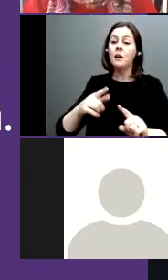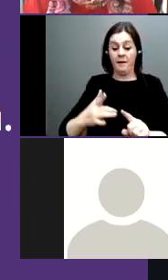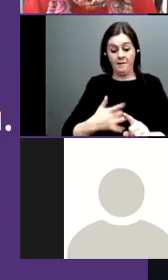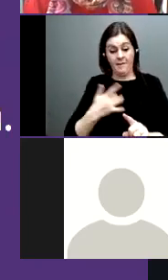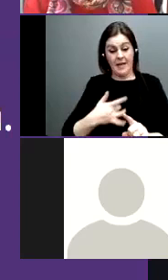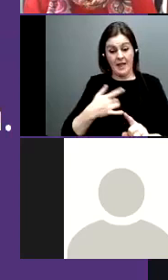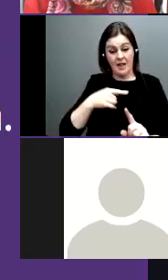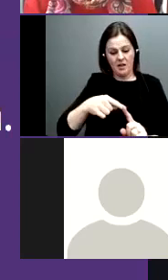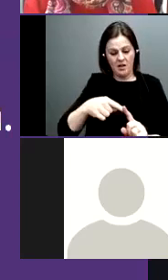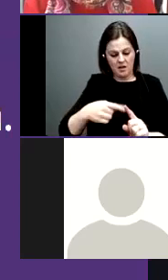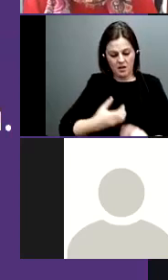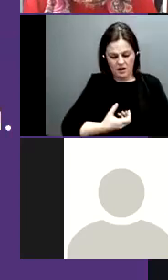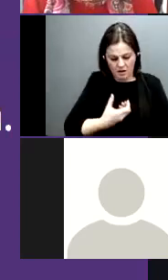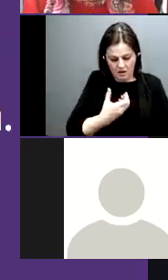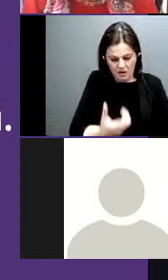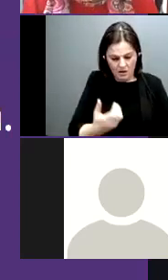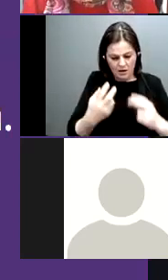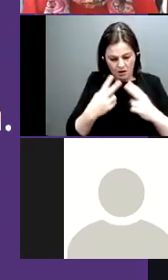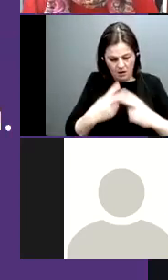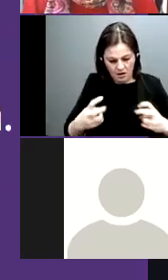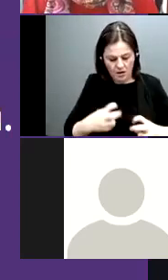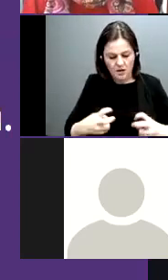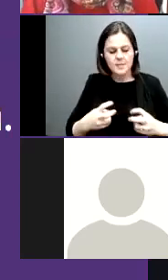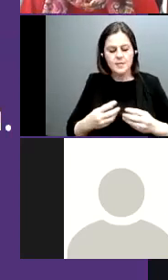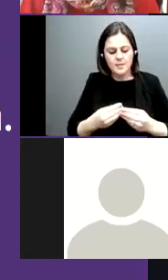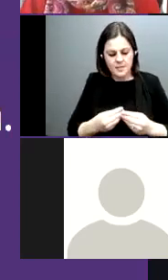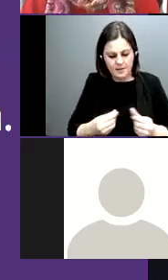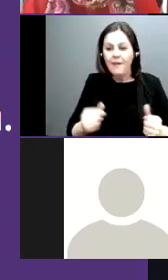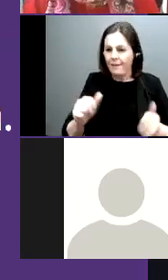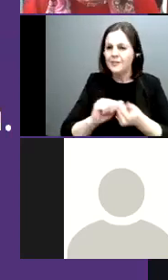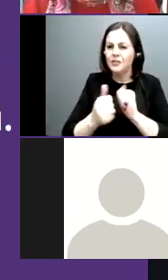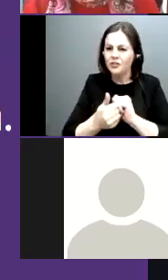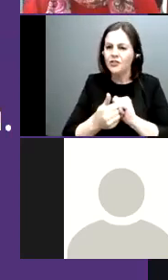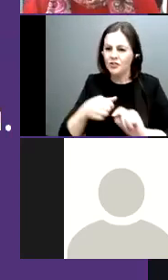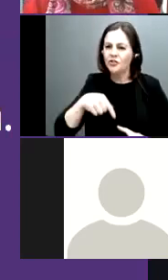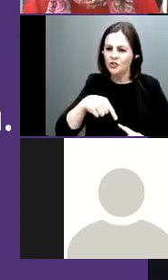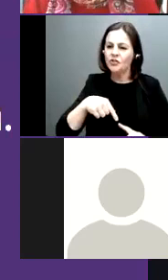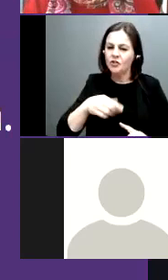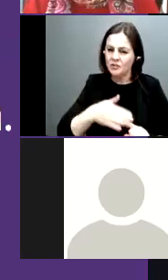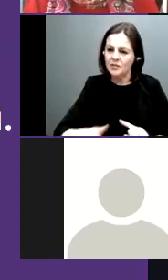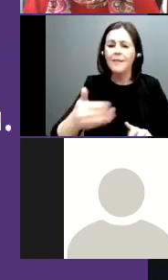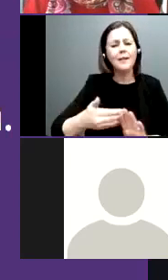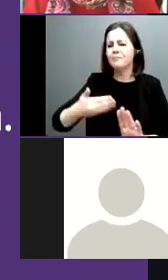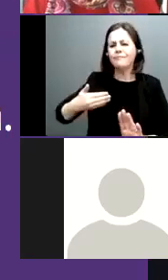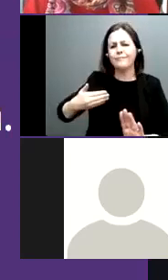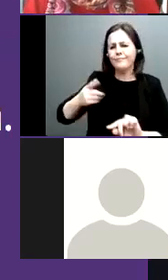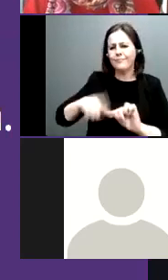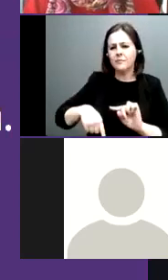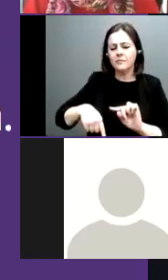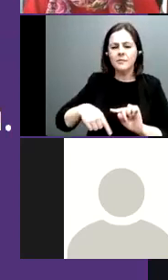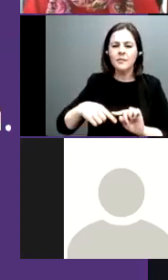moving forward. And so if being able to get support around this,